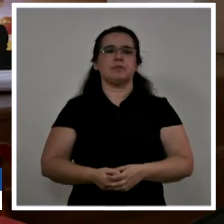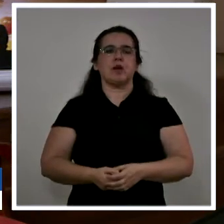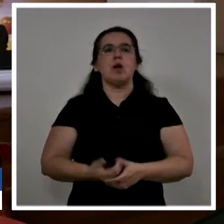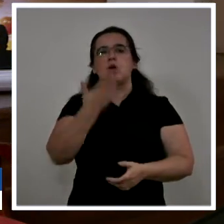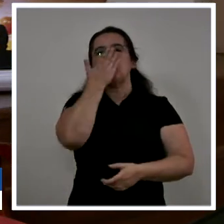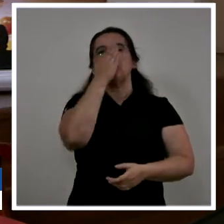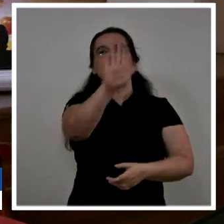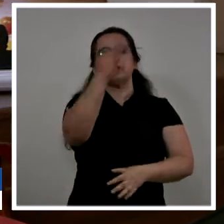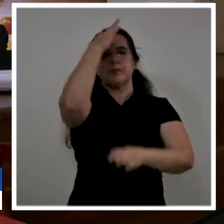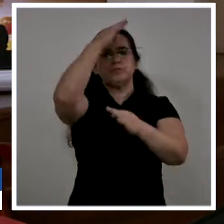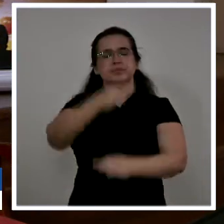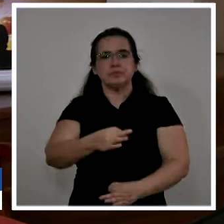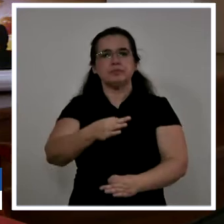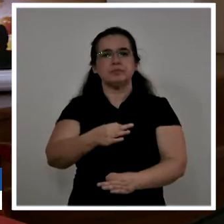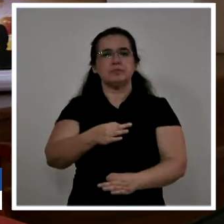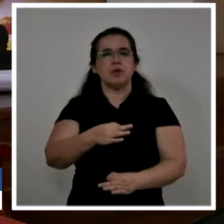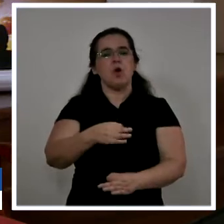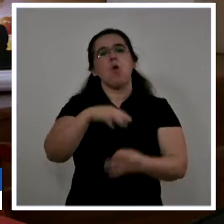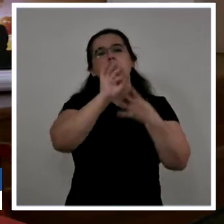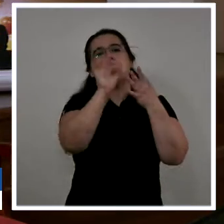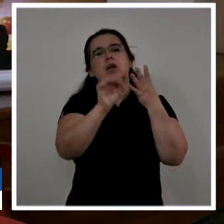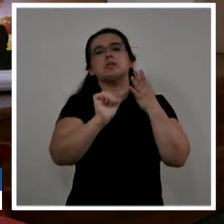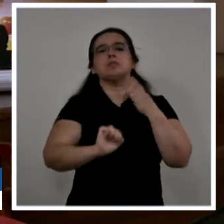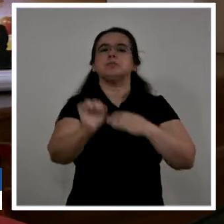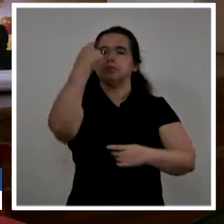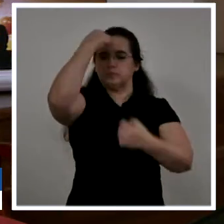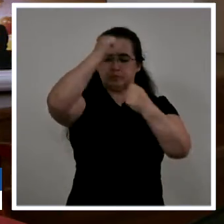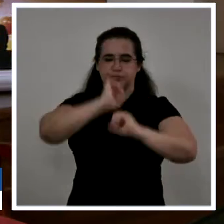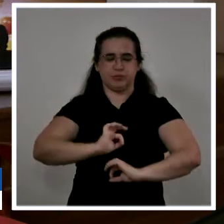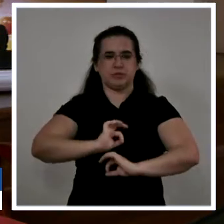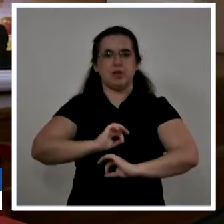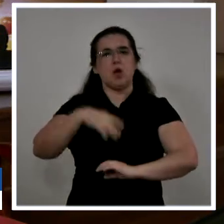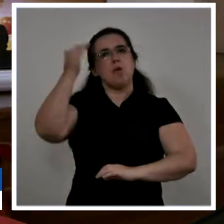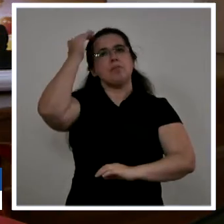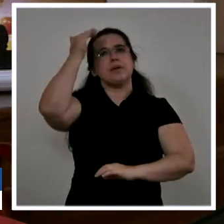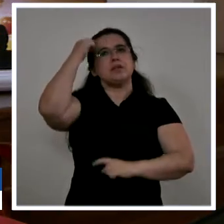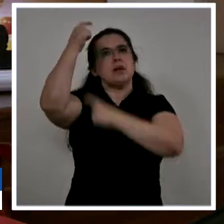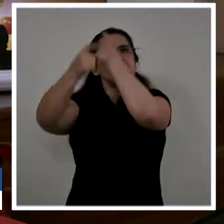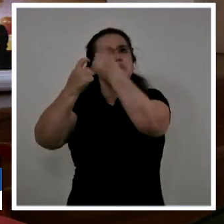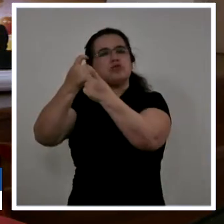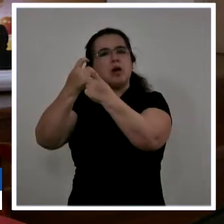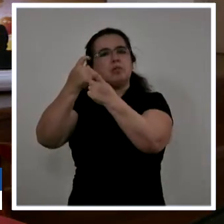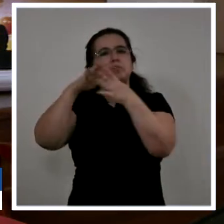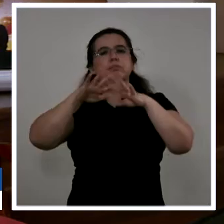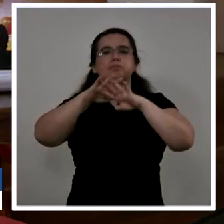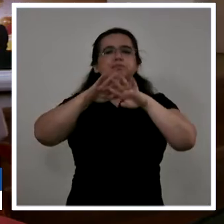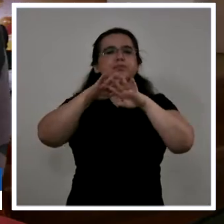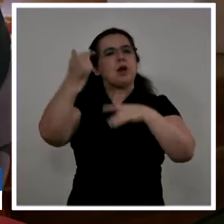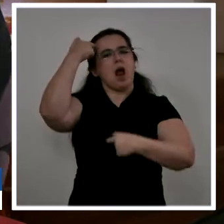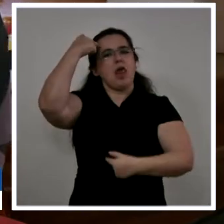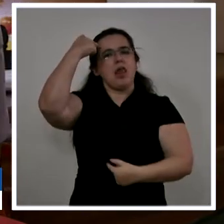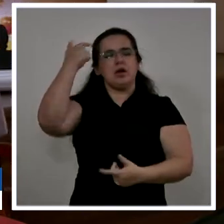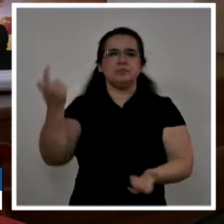e o nosso comportamento, our character, ou o nosso our caráter, thought patterns, os nossos padrões de pensamento. It's amazing to think the way I behave,